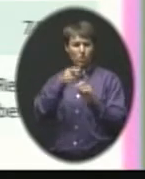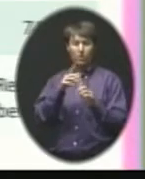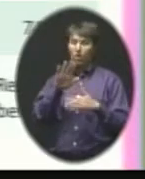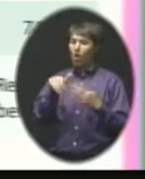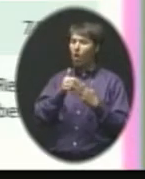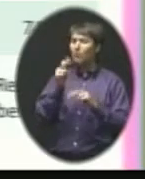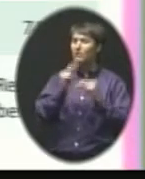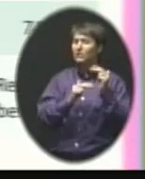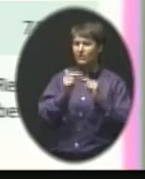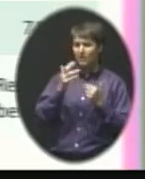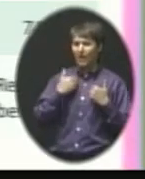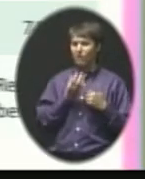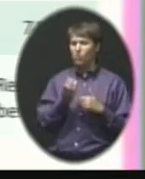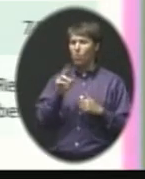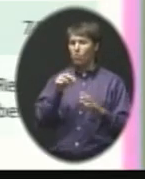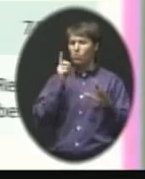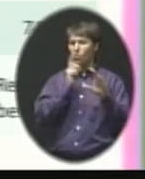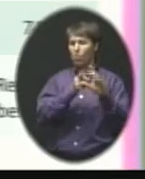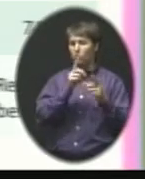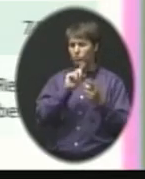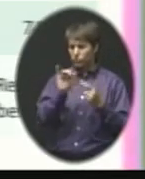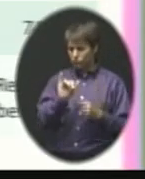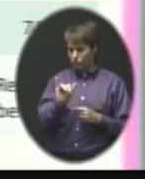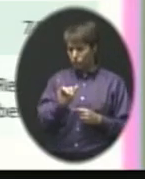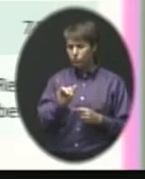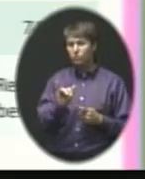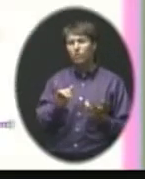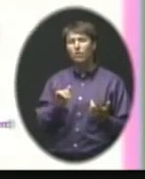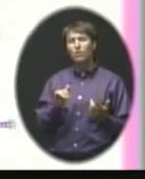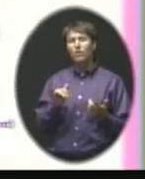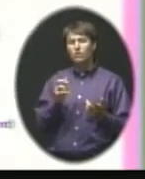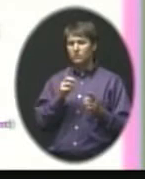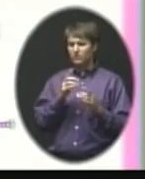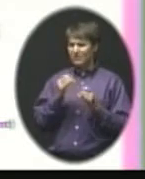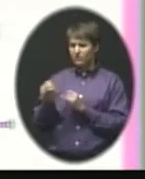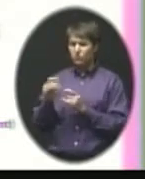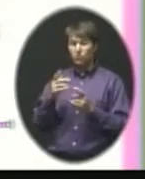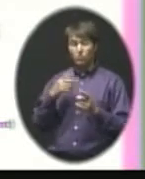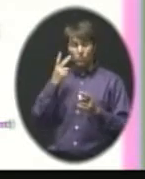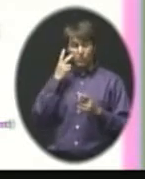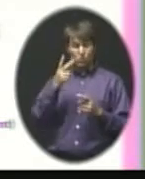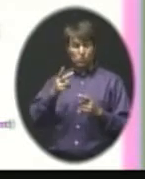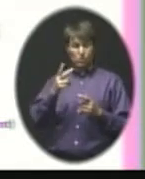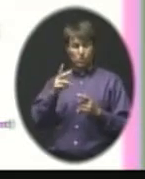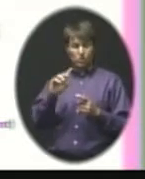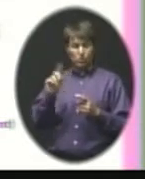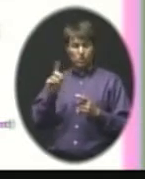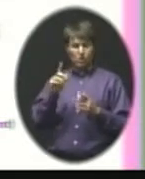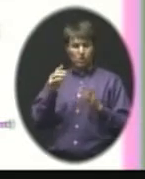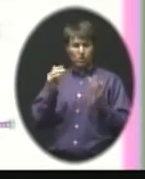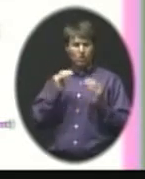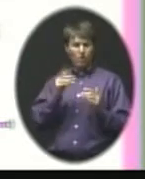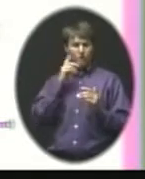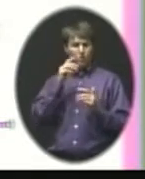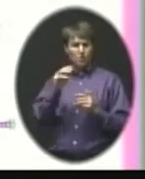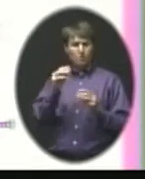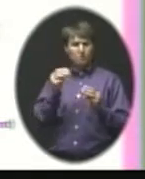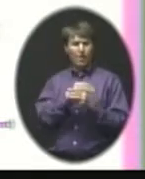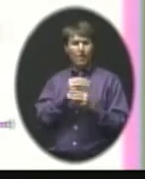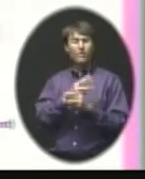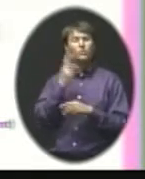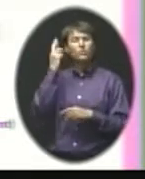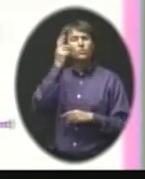own targets as well. When we look and we look at where we fall in terms of math, the reason